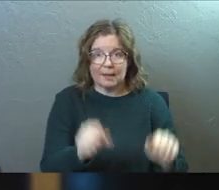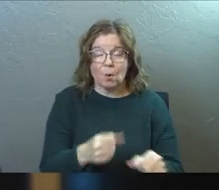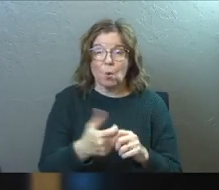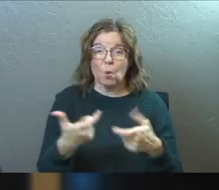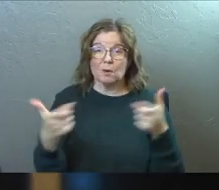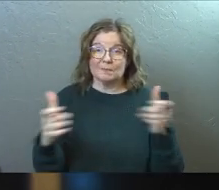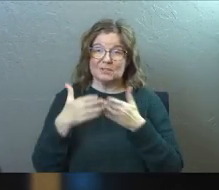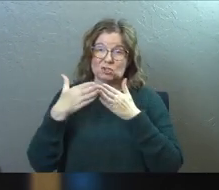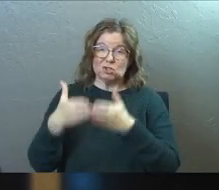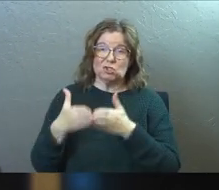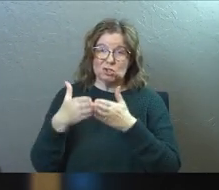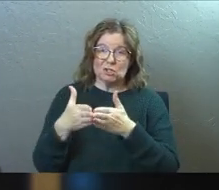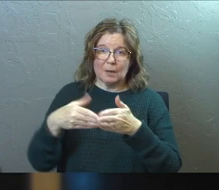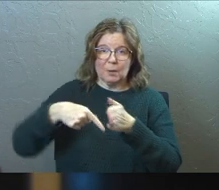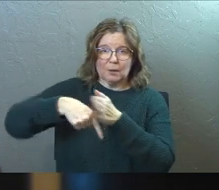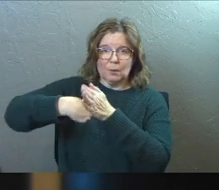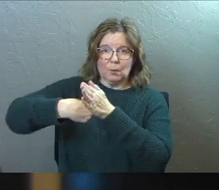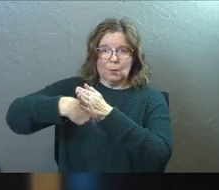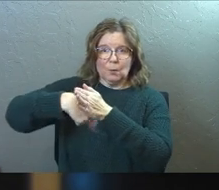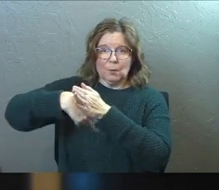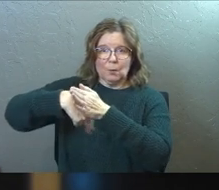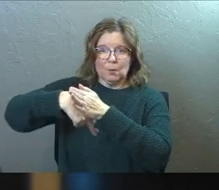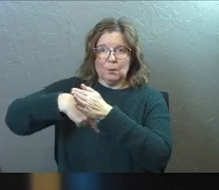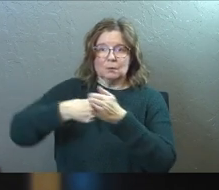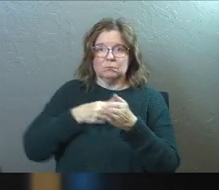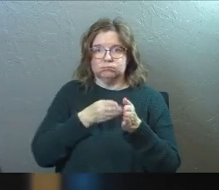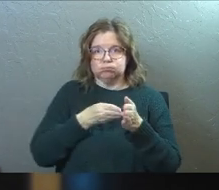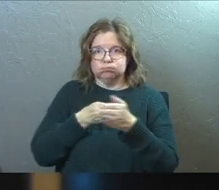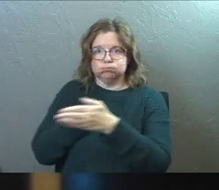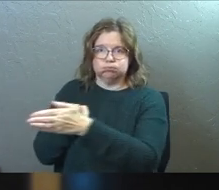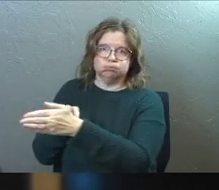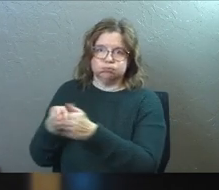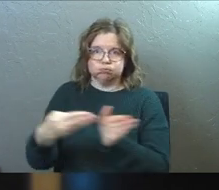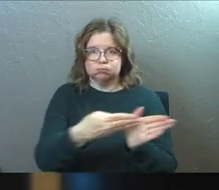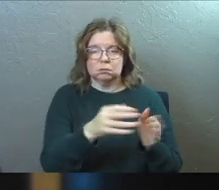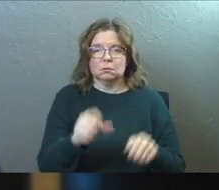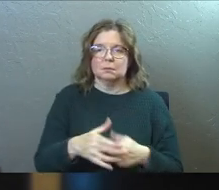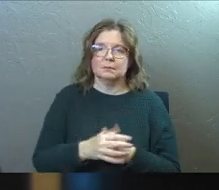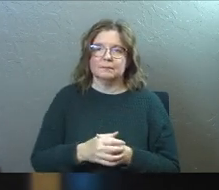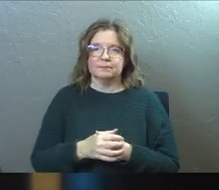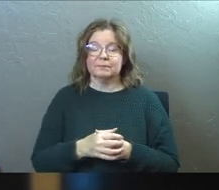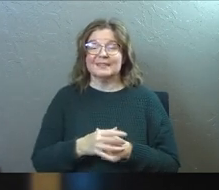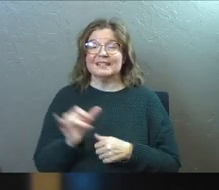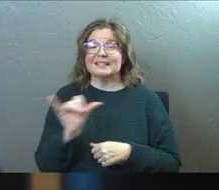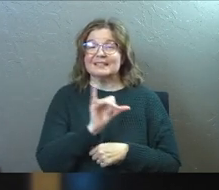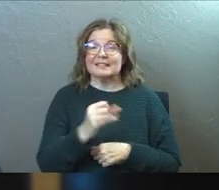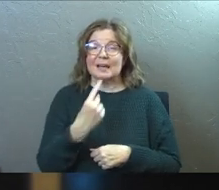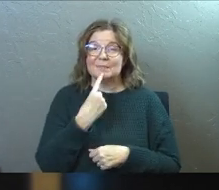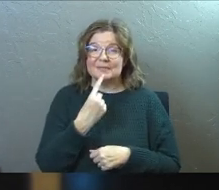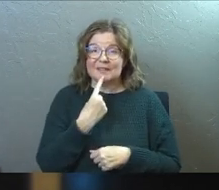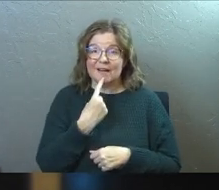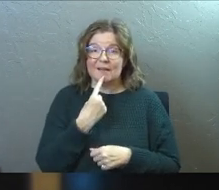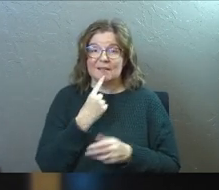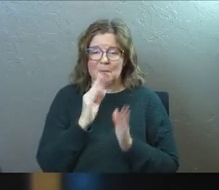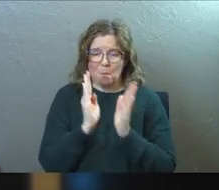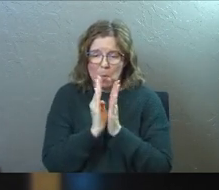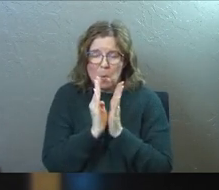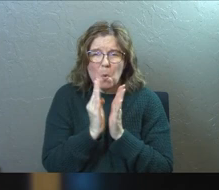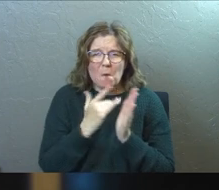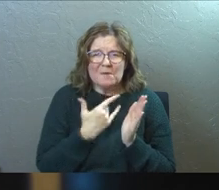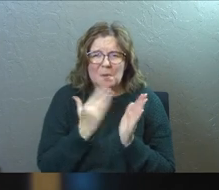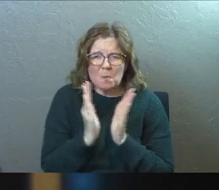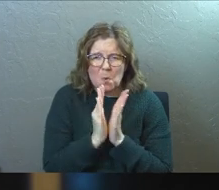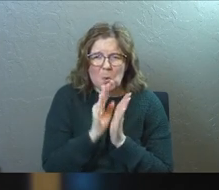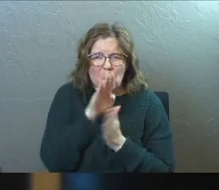even though the winds are strong. In the same way, the tongue is a small thing that makes grand speeches, good things, but a tiny spark can set a great forest on